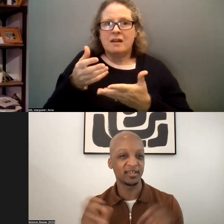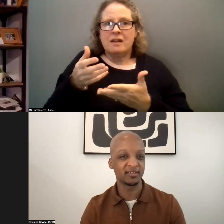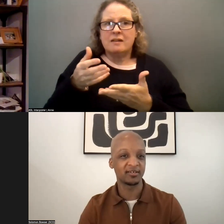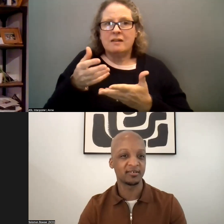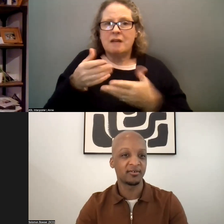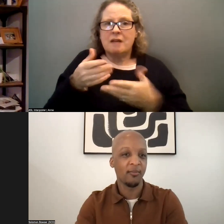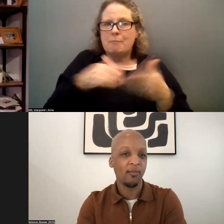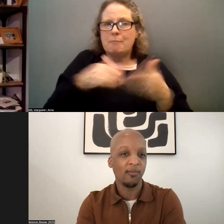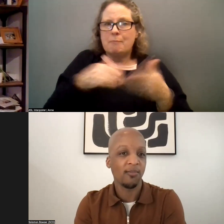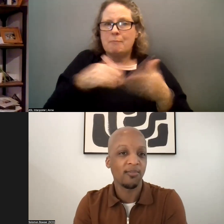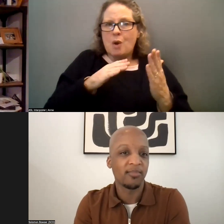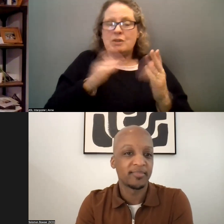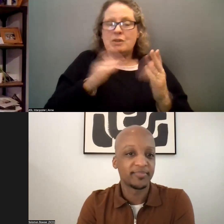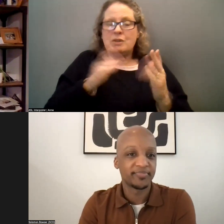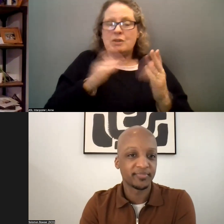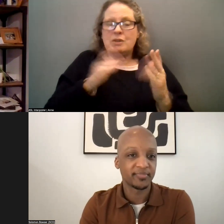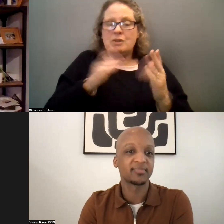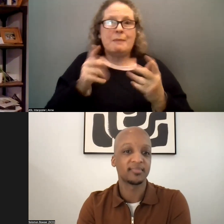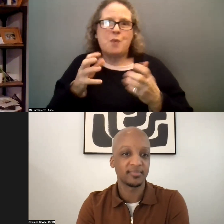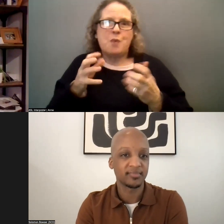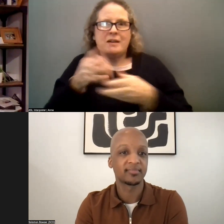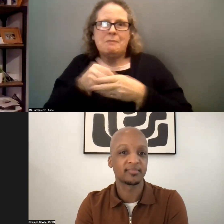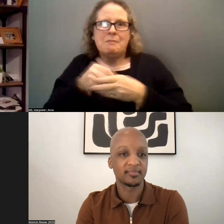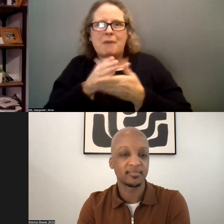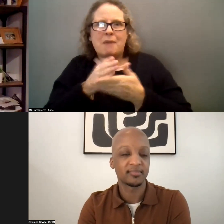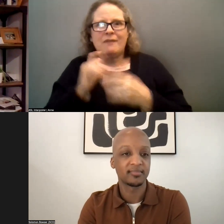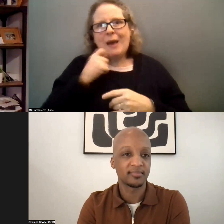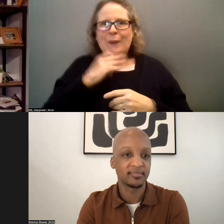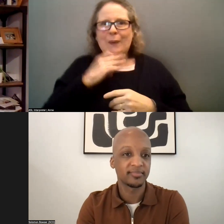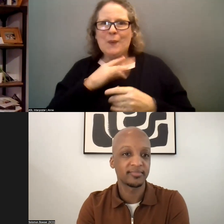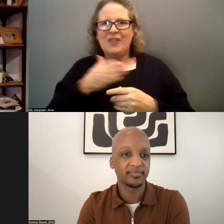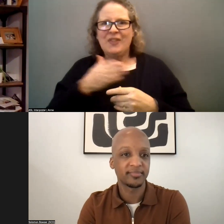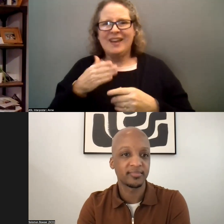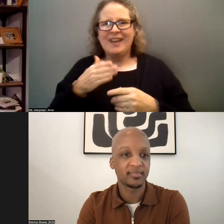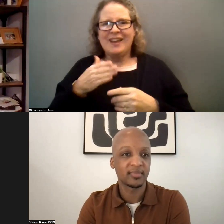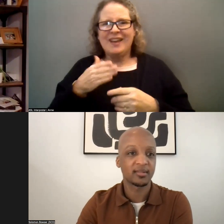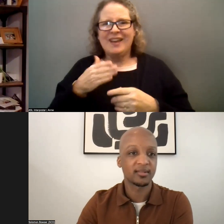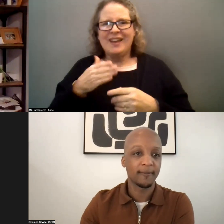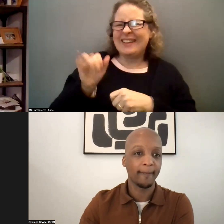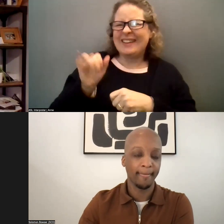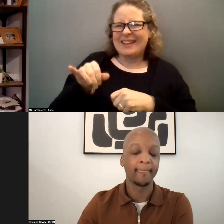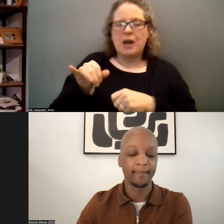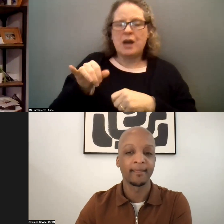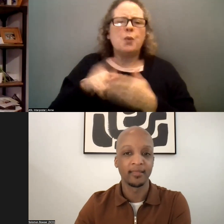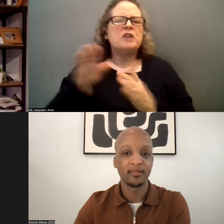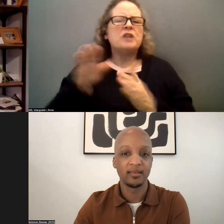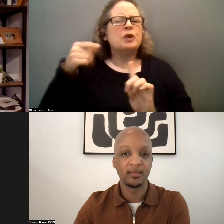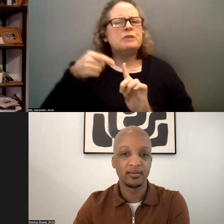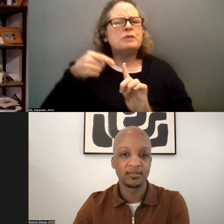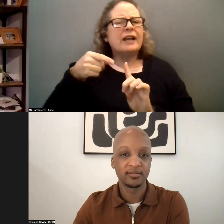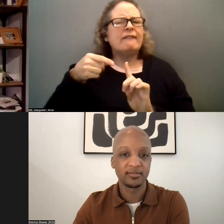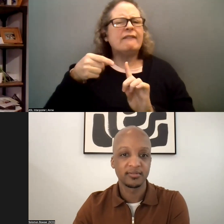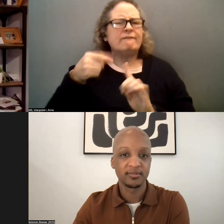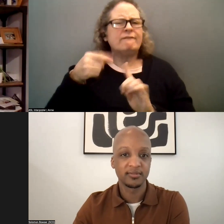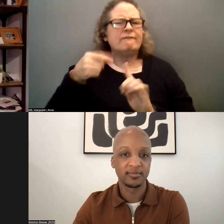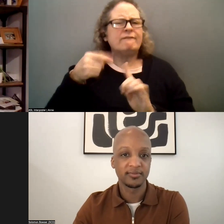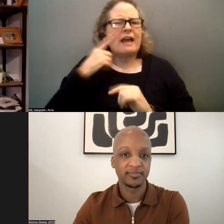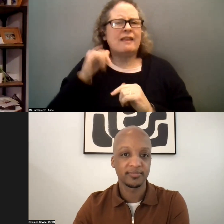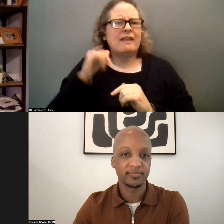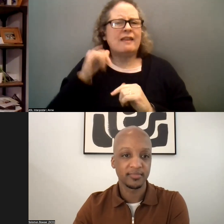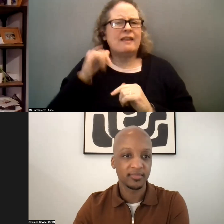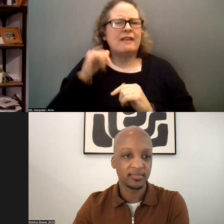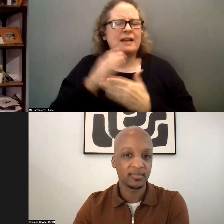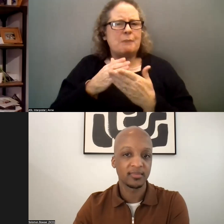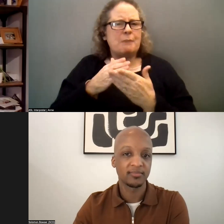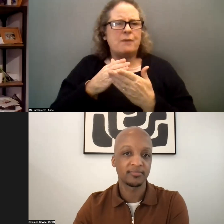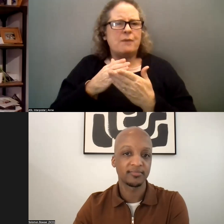cool thing, you know? totally. And I think it's about objective, right? Like, does that work for a particular organization